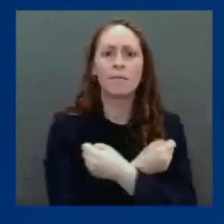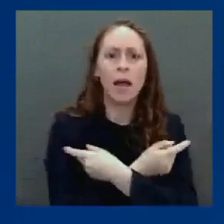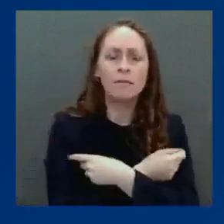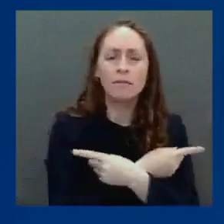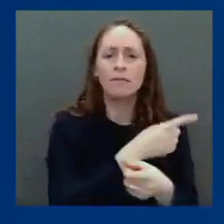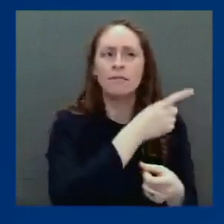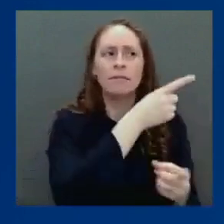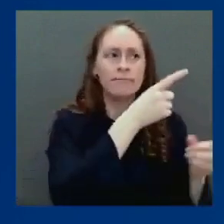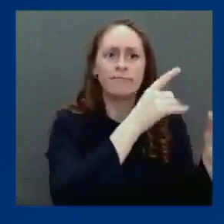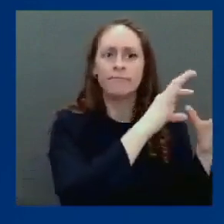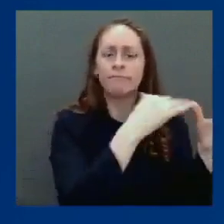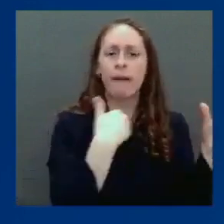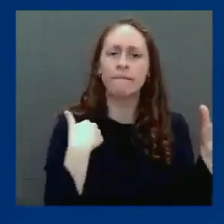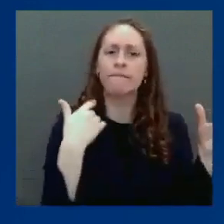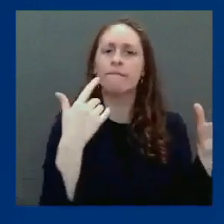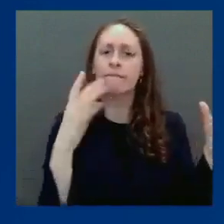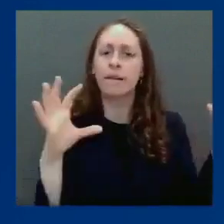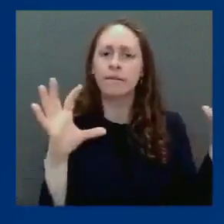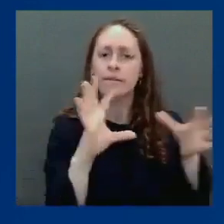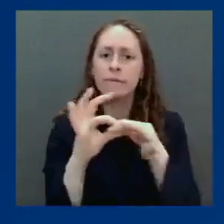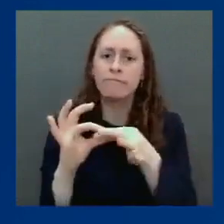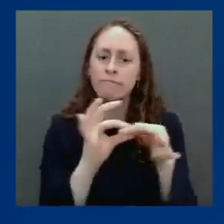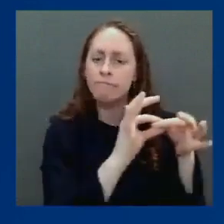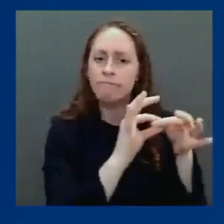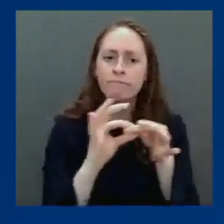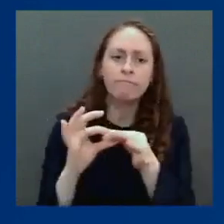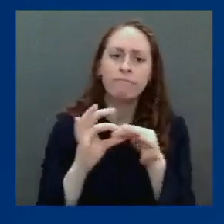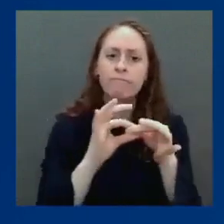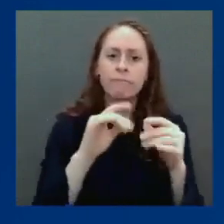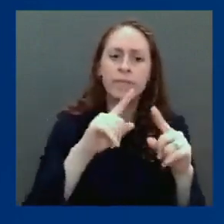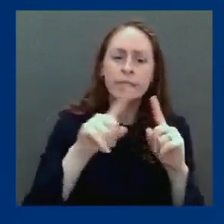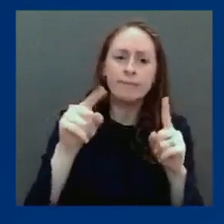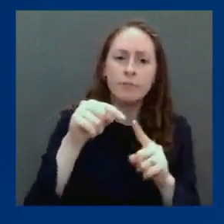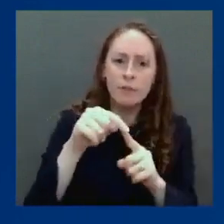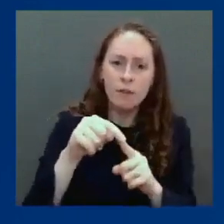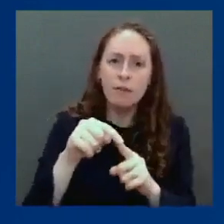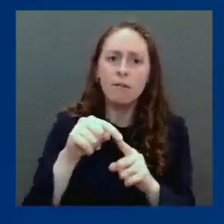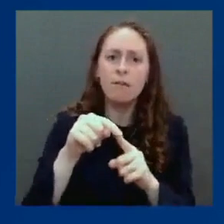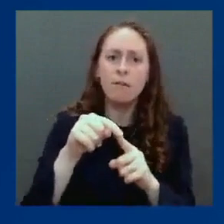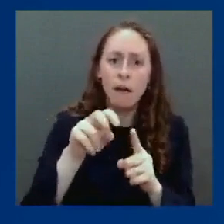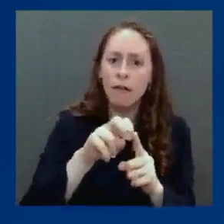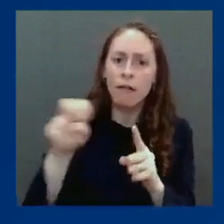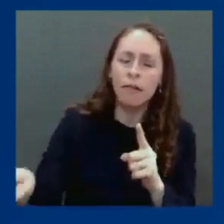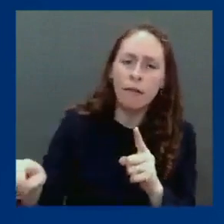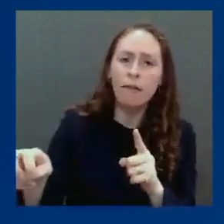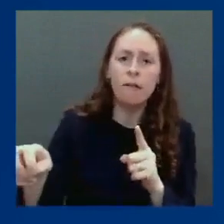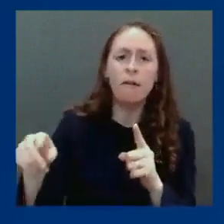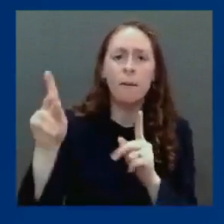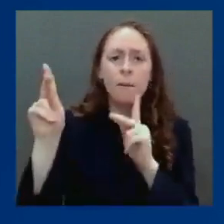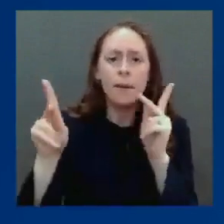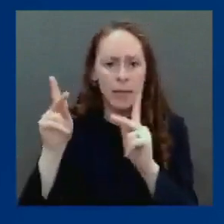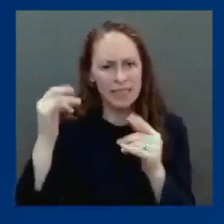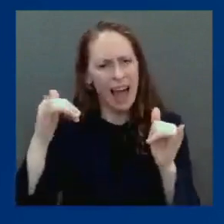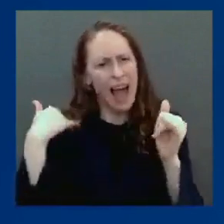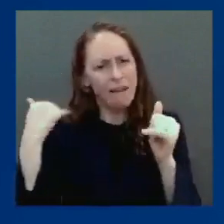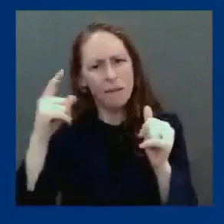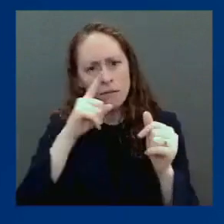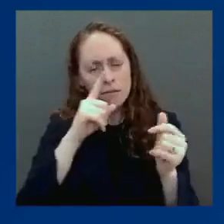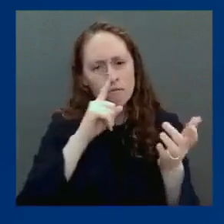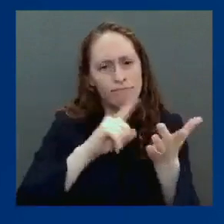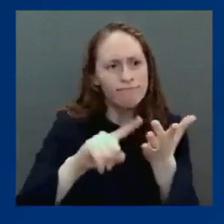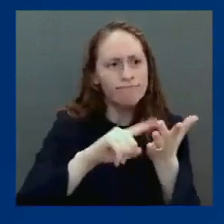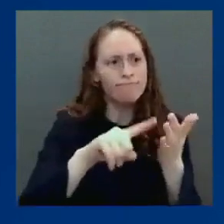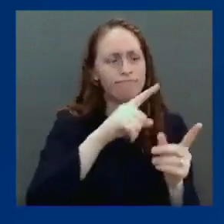So it would be obviously important to be able to determine how this went from what was very likely an